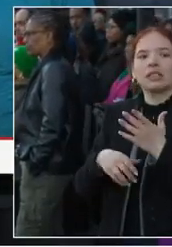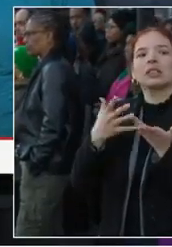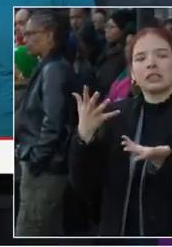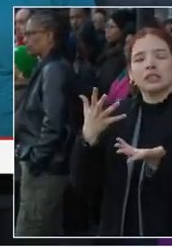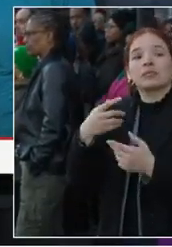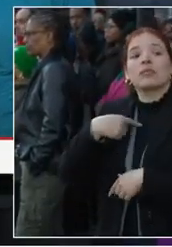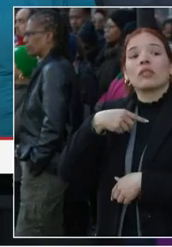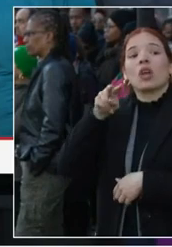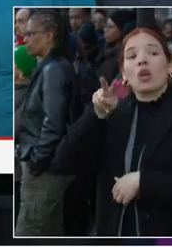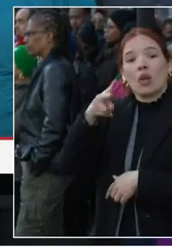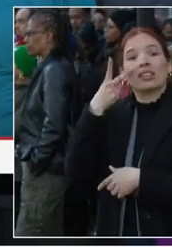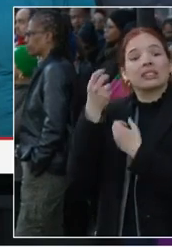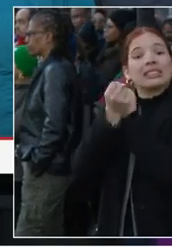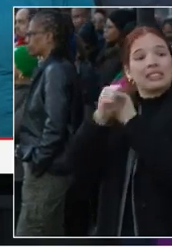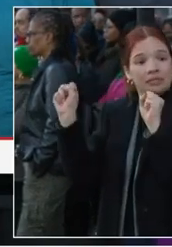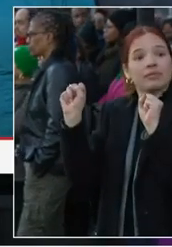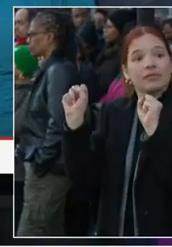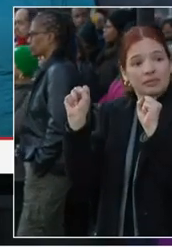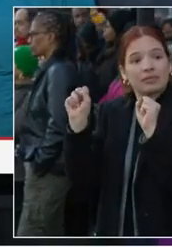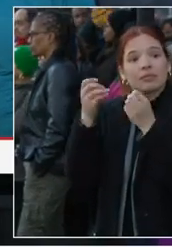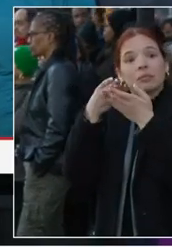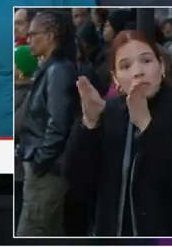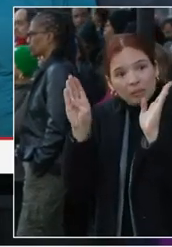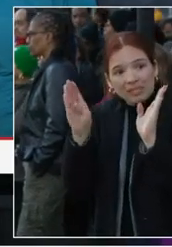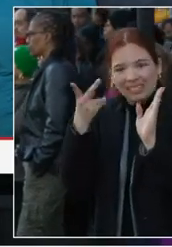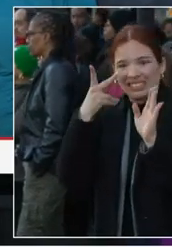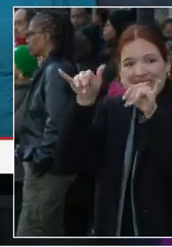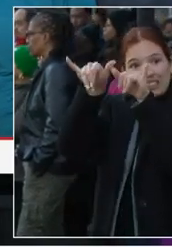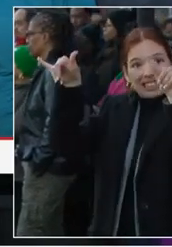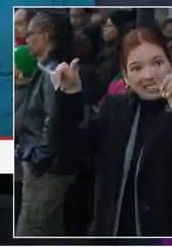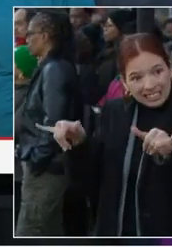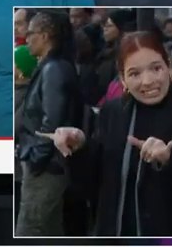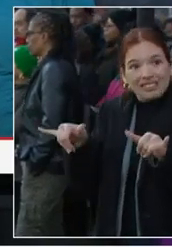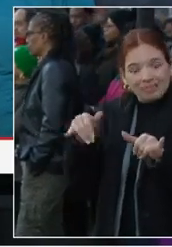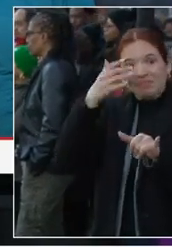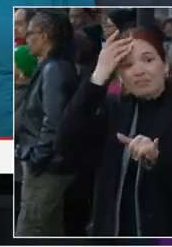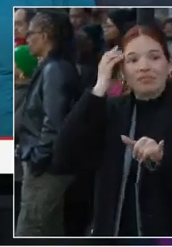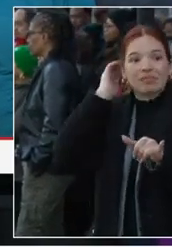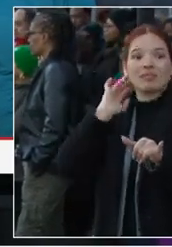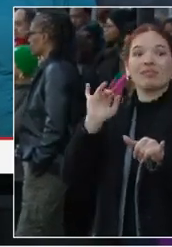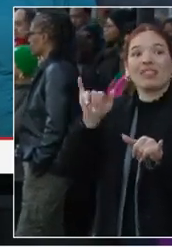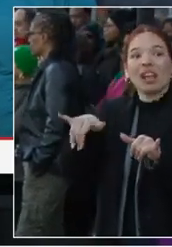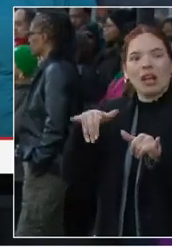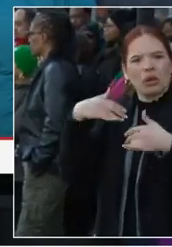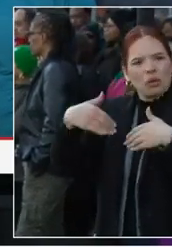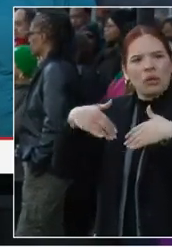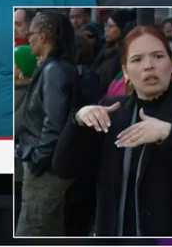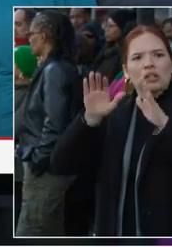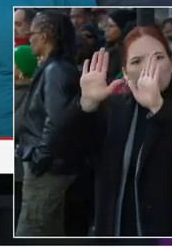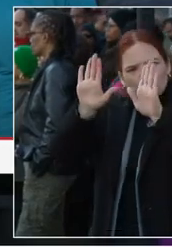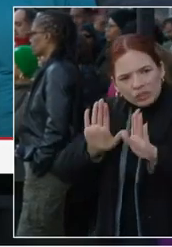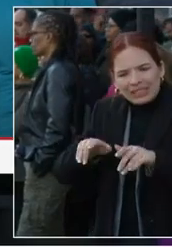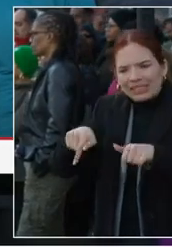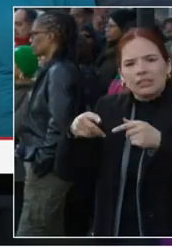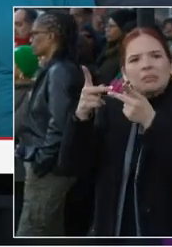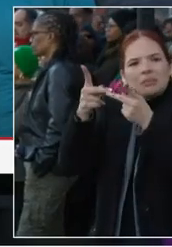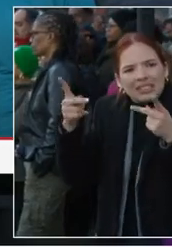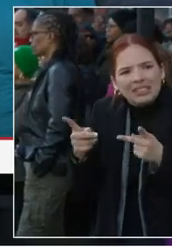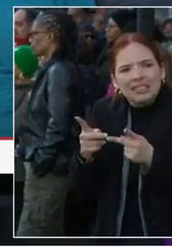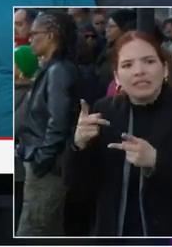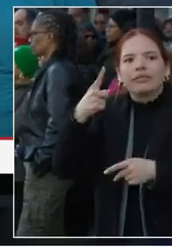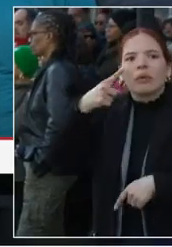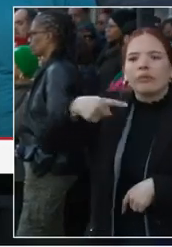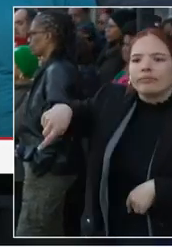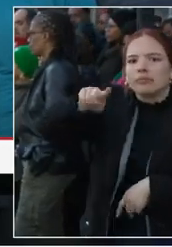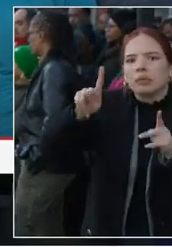public safety ecosystem and the system that makes us a great place for people who want to be involved in law